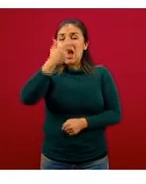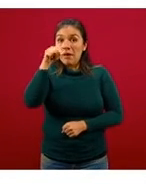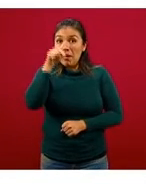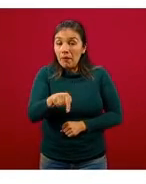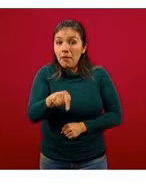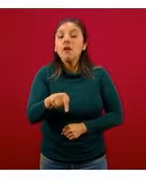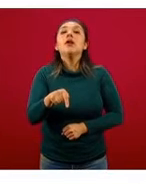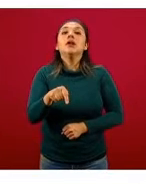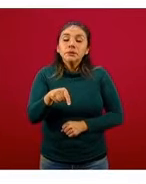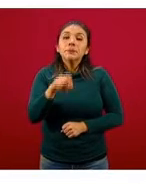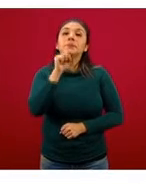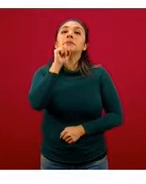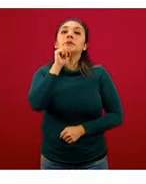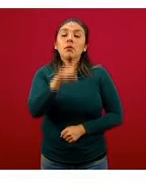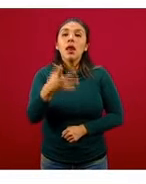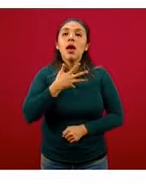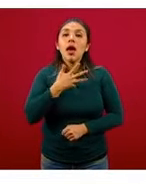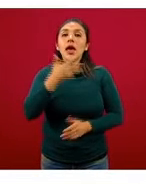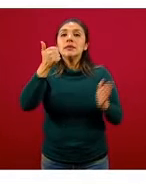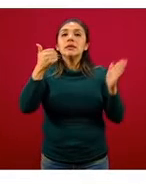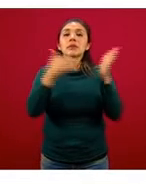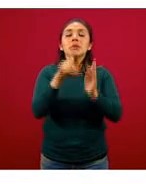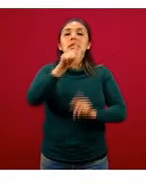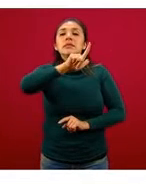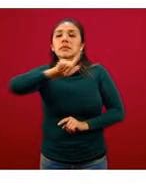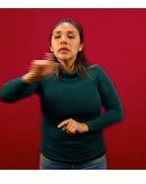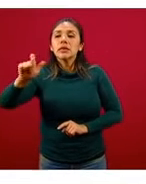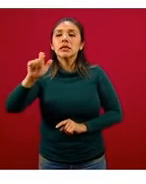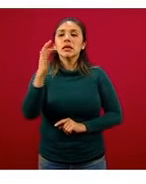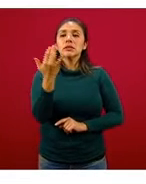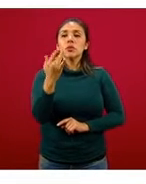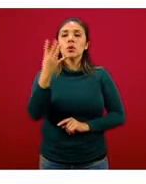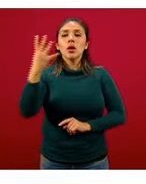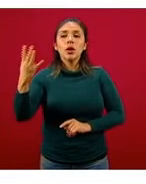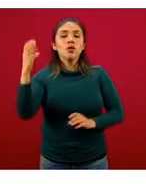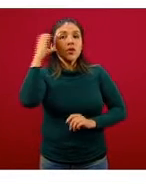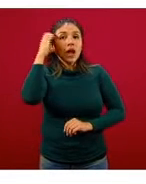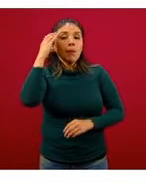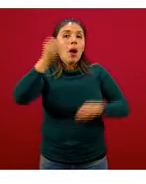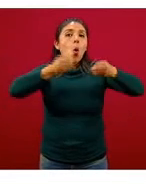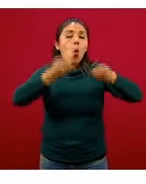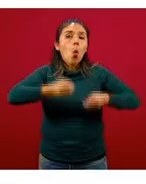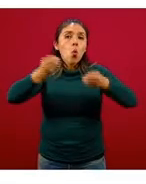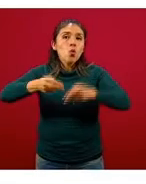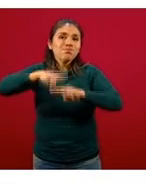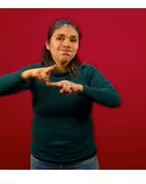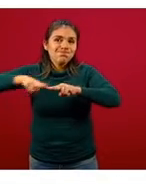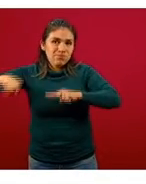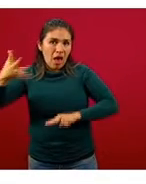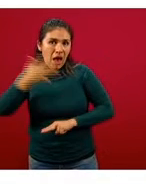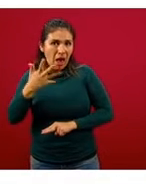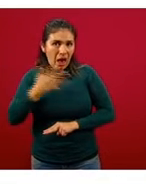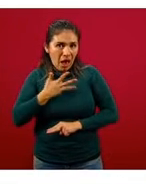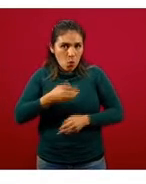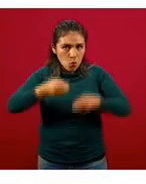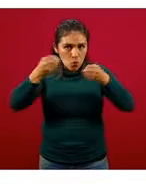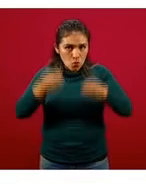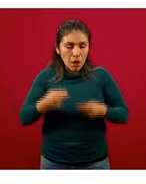13,688 beds that are able to provide care for